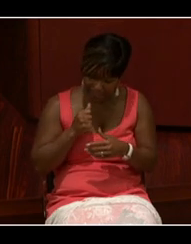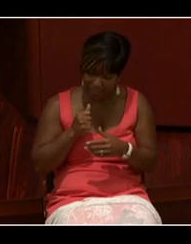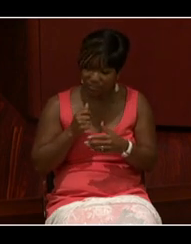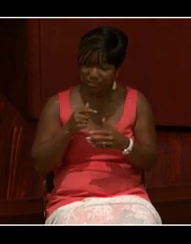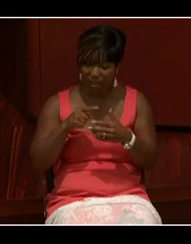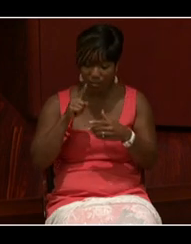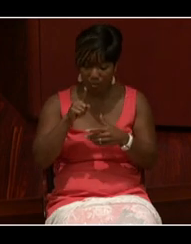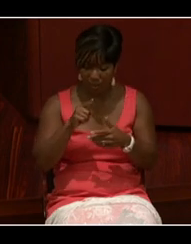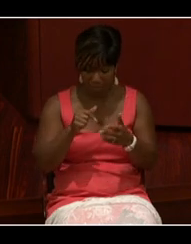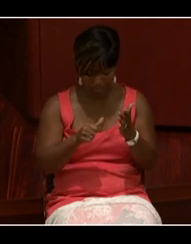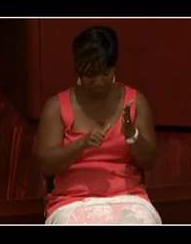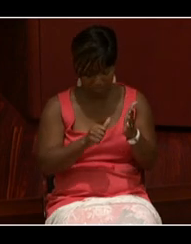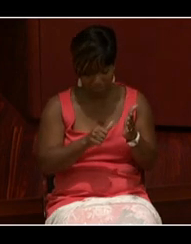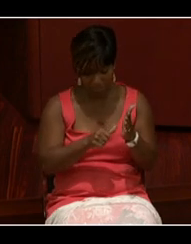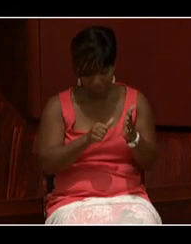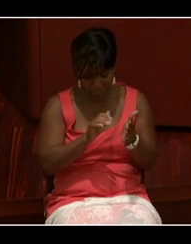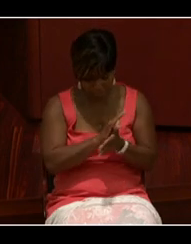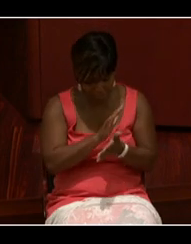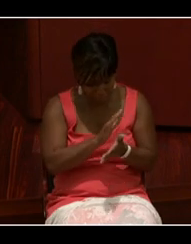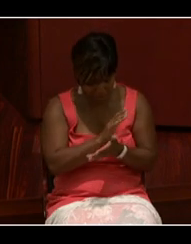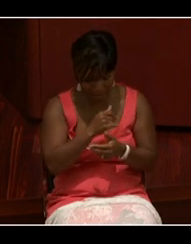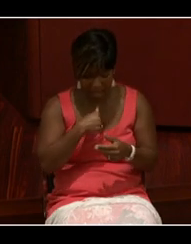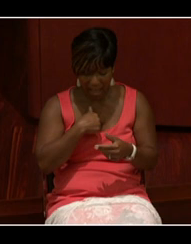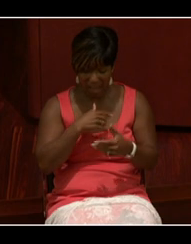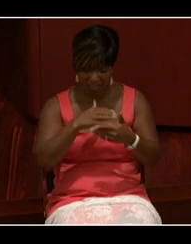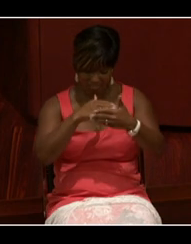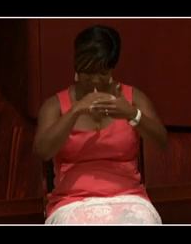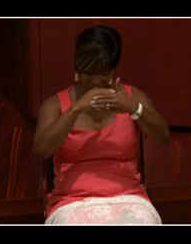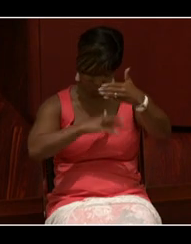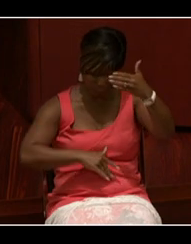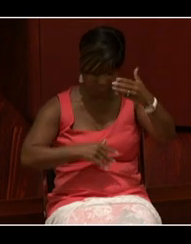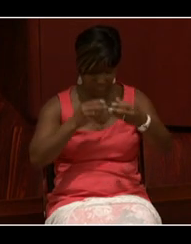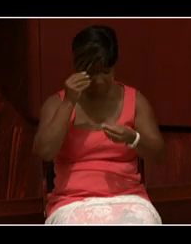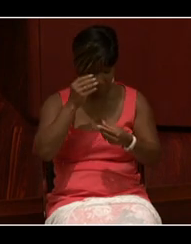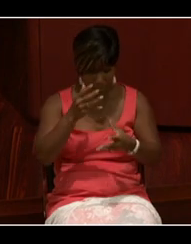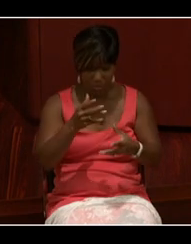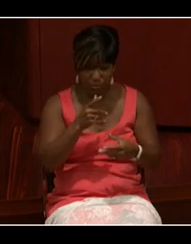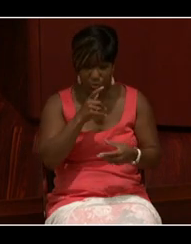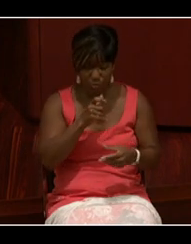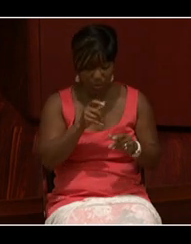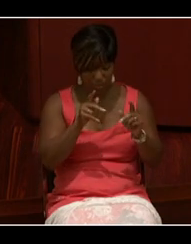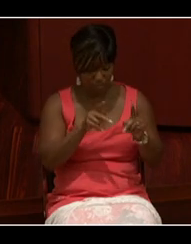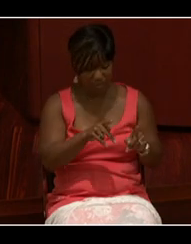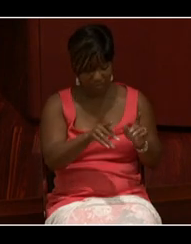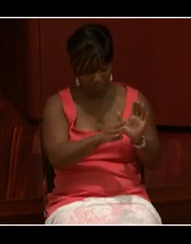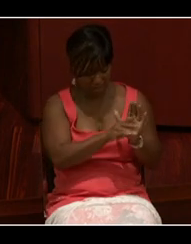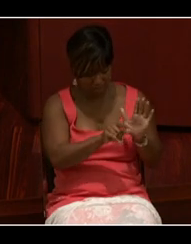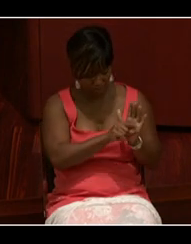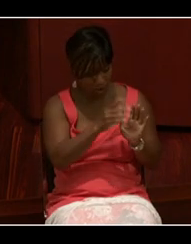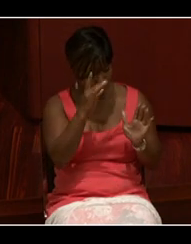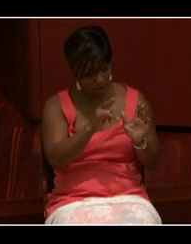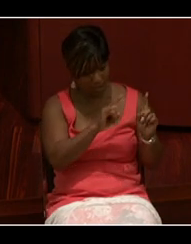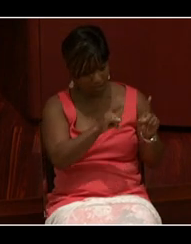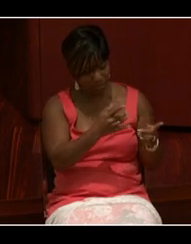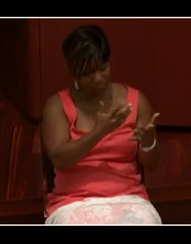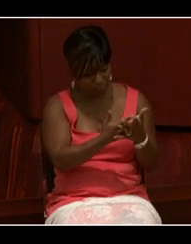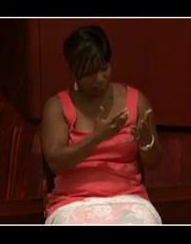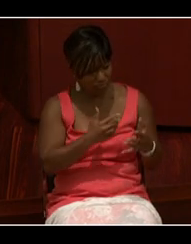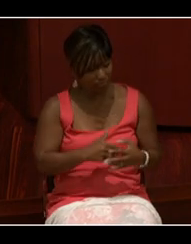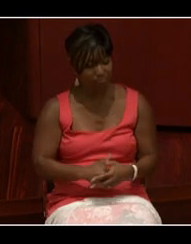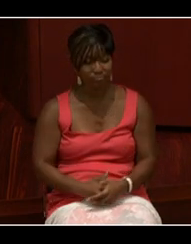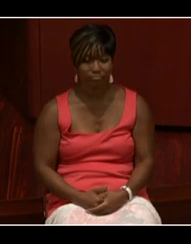can have just a wealth of details on who a person was, what their background was, and why they ended up in prison.